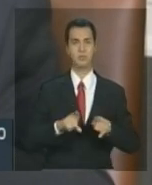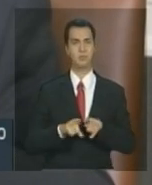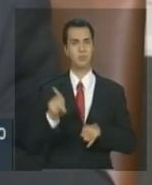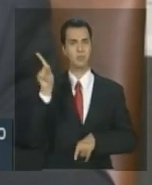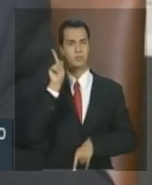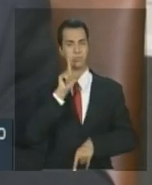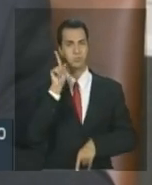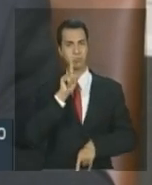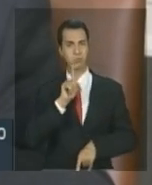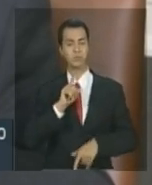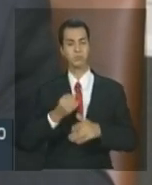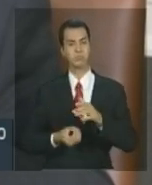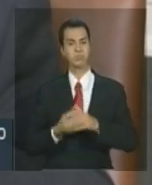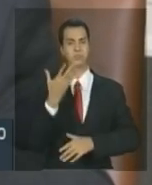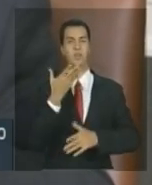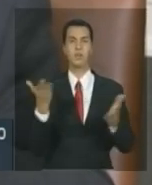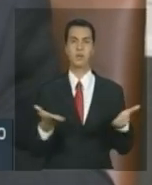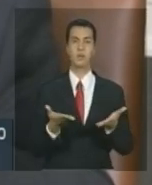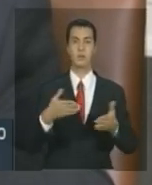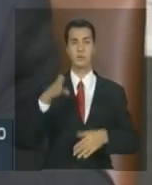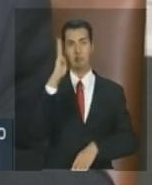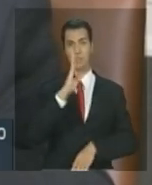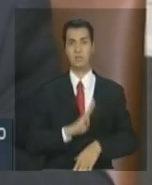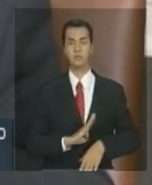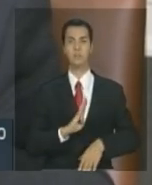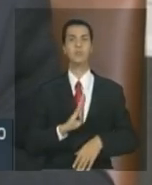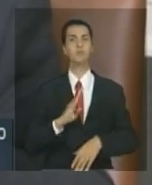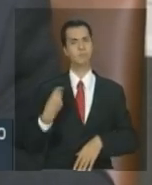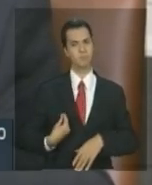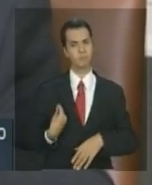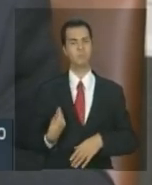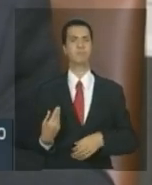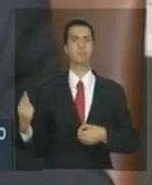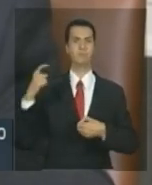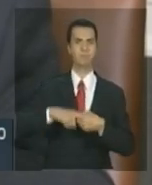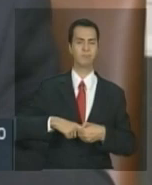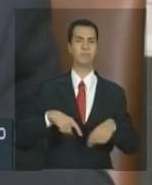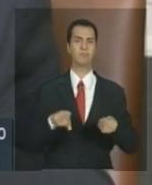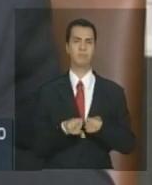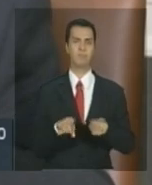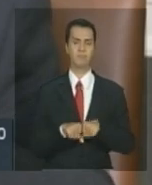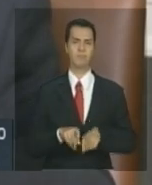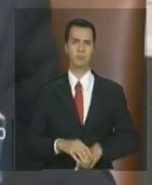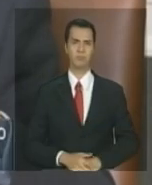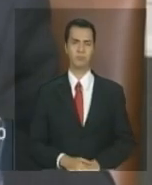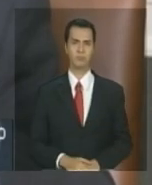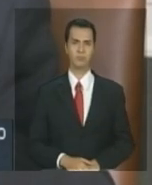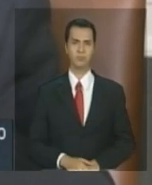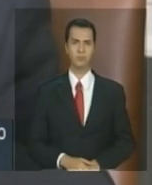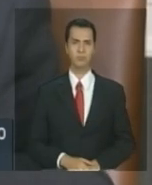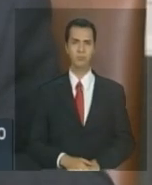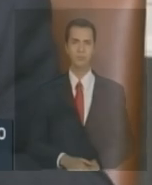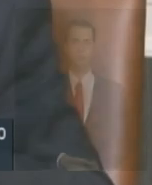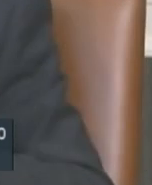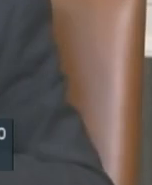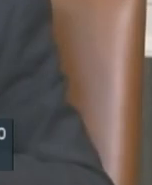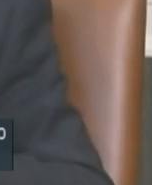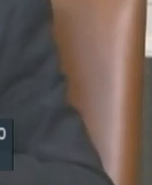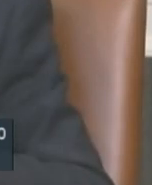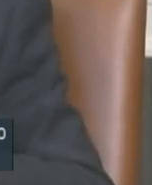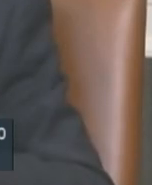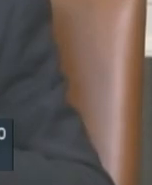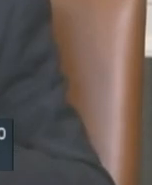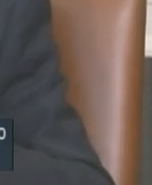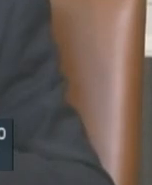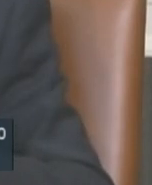países do mundo inteiro que estão se implicando, envolvendo e participando dessa parceria. Of course, we still have more work to do.